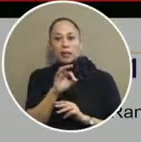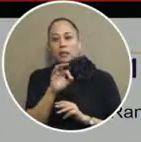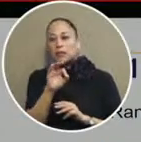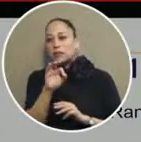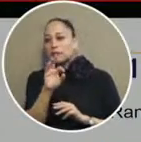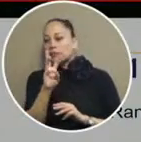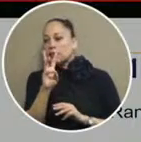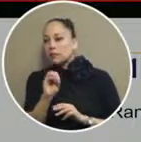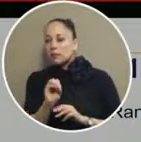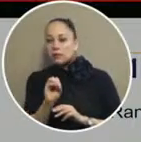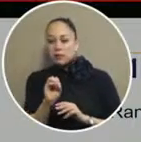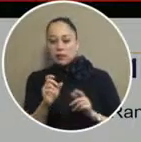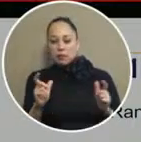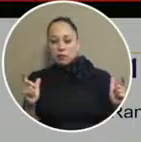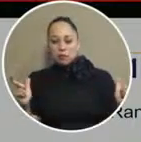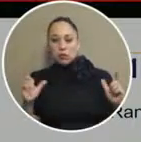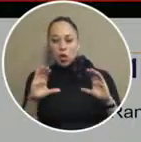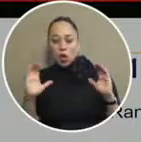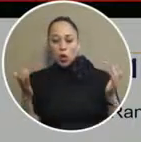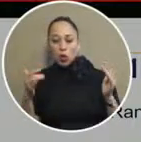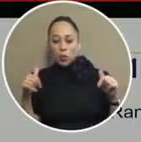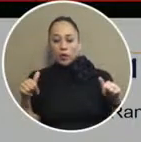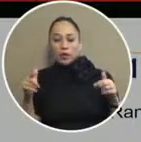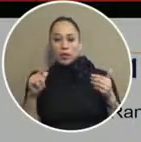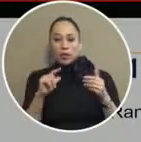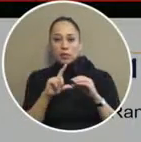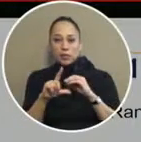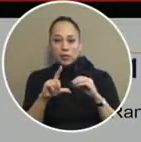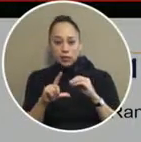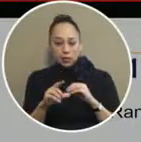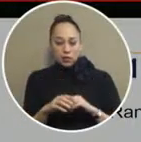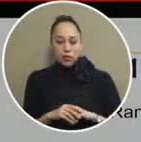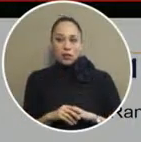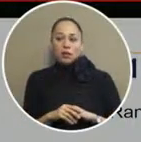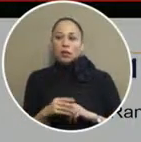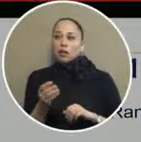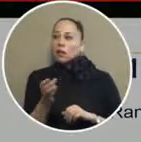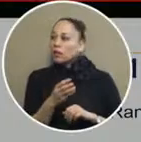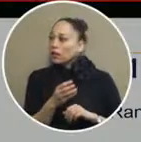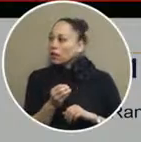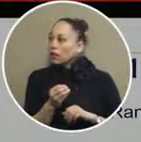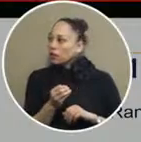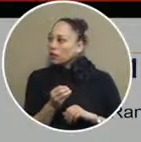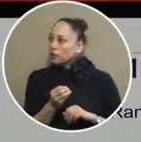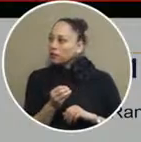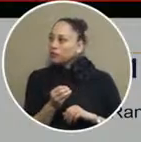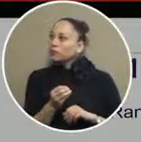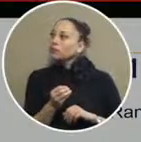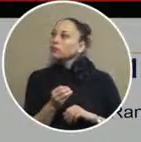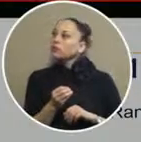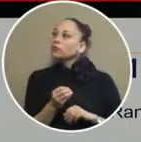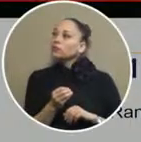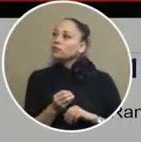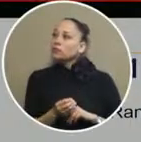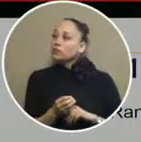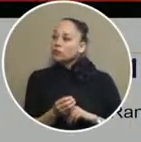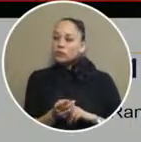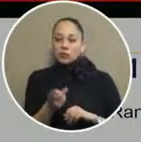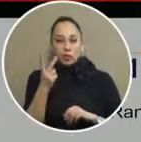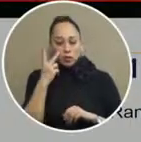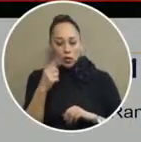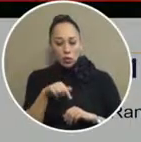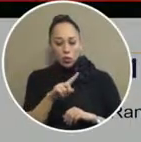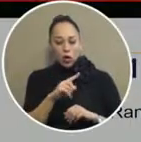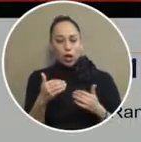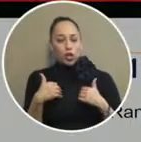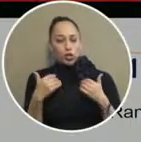age is the largest group in our county. And by looking at that, we know that we are a very young